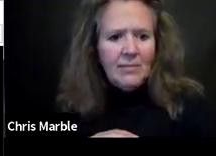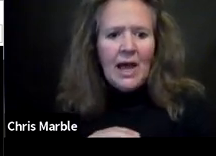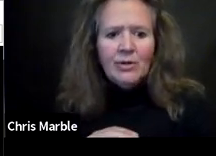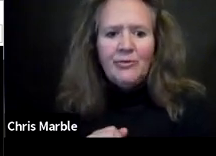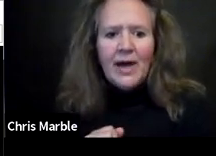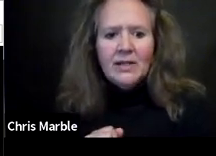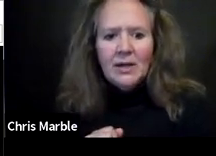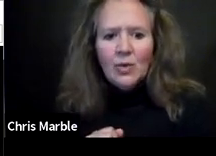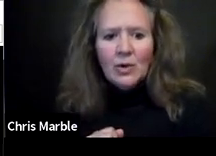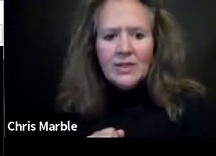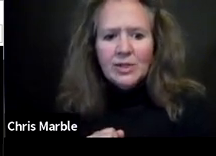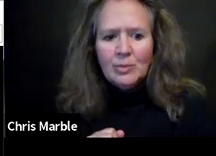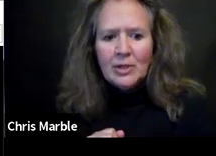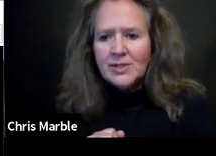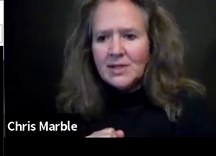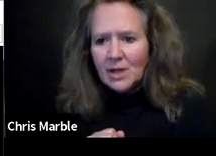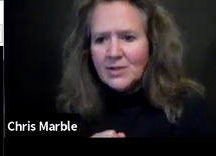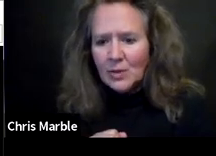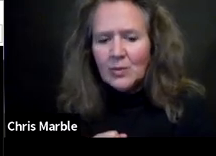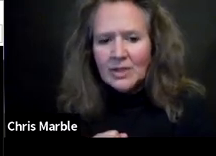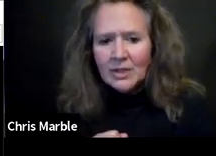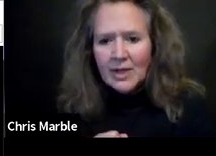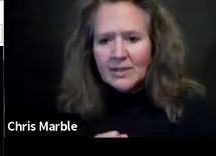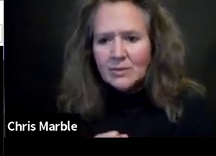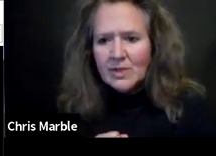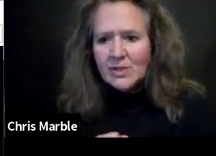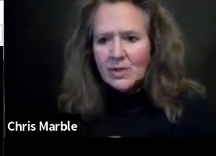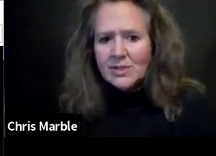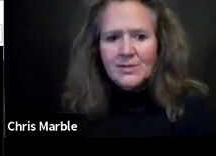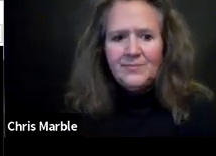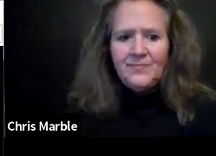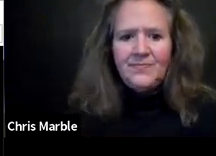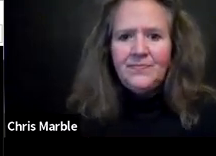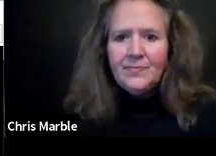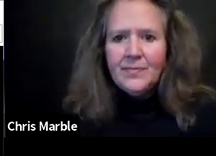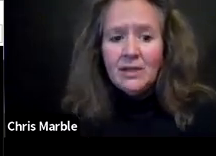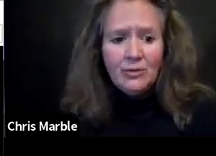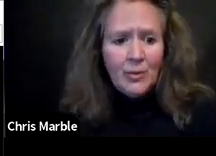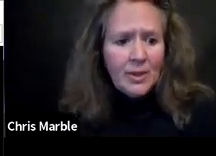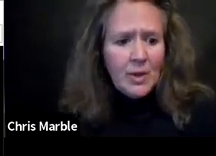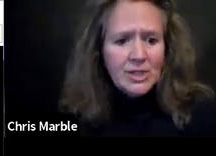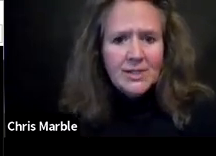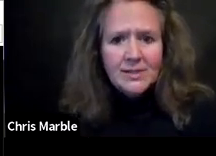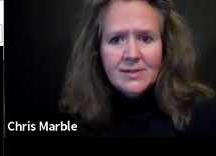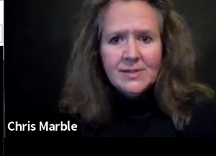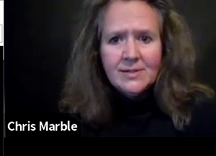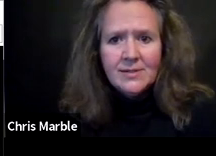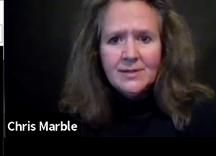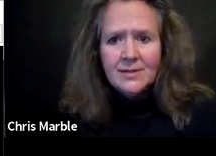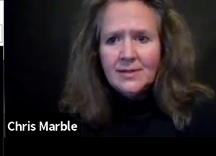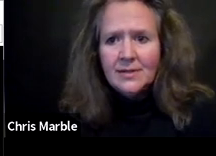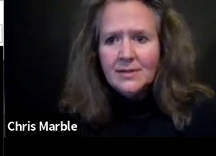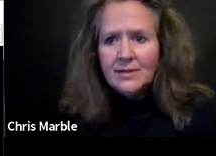um, how to find and work with interpreters. That's also a really great resource. Thank you for the questions.